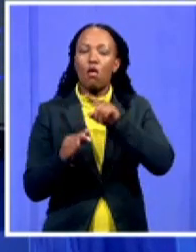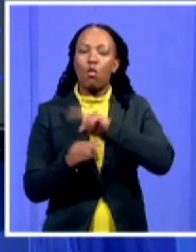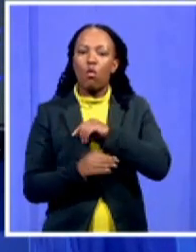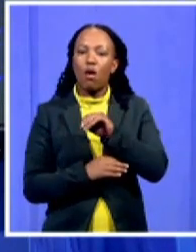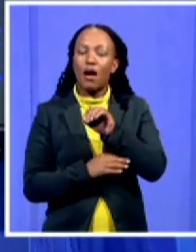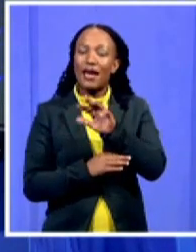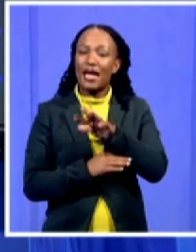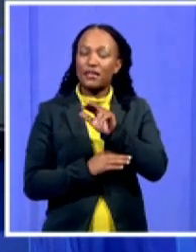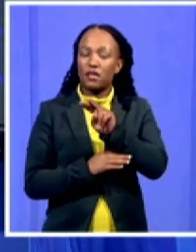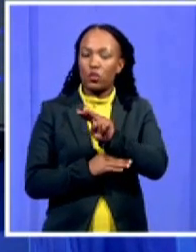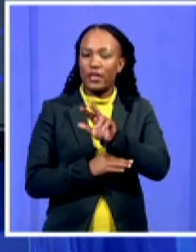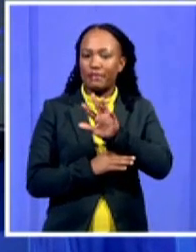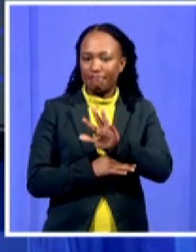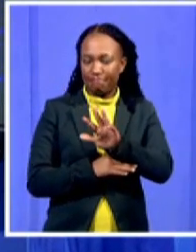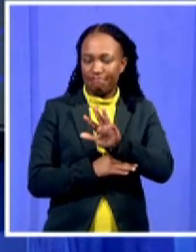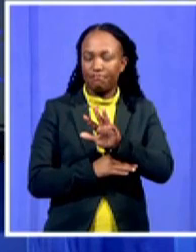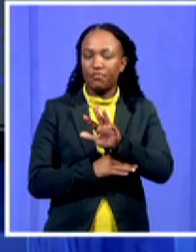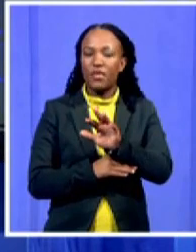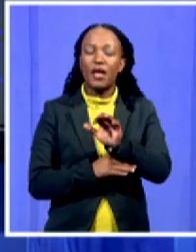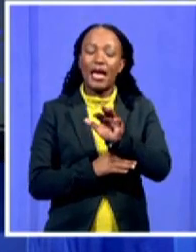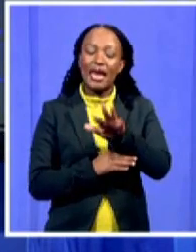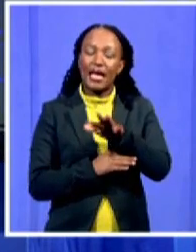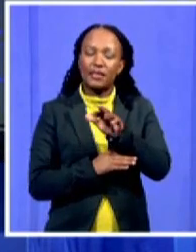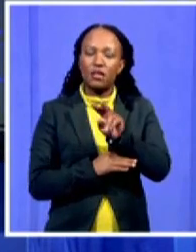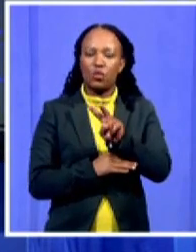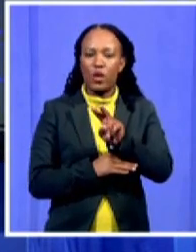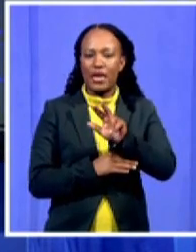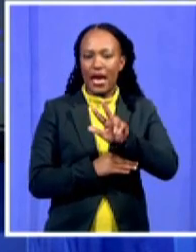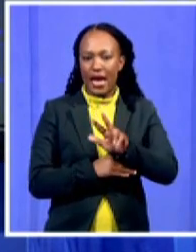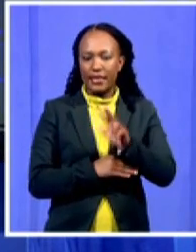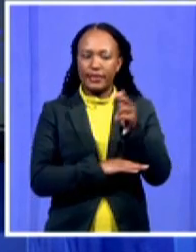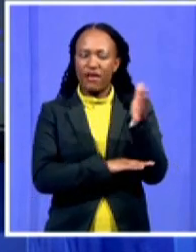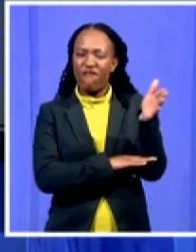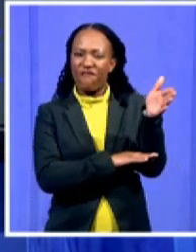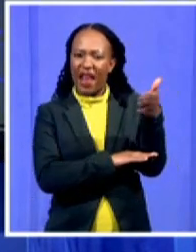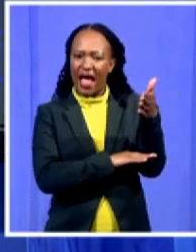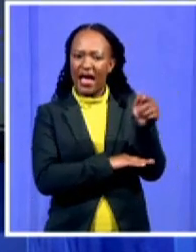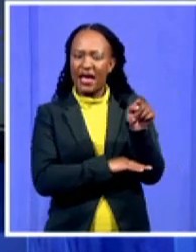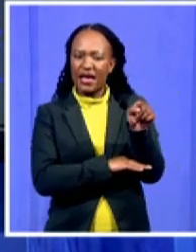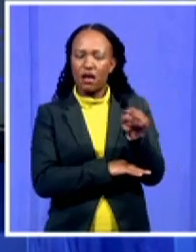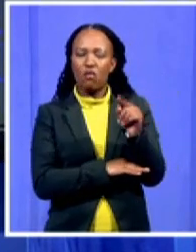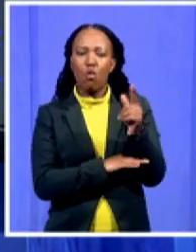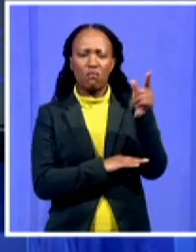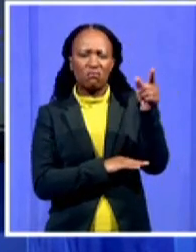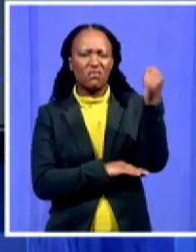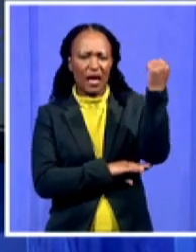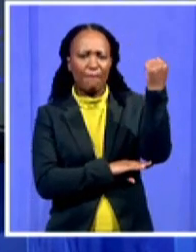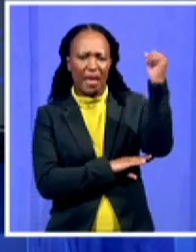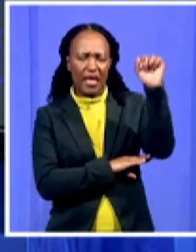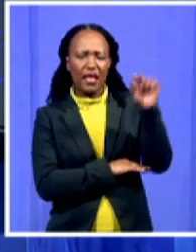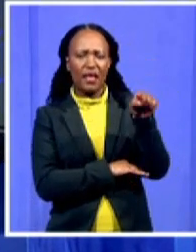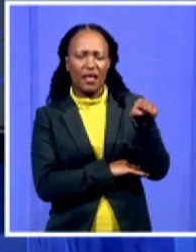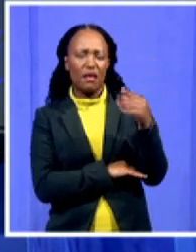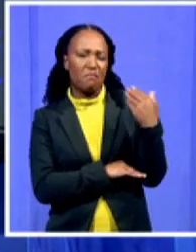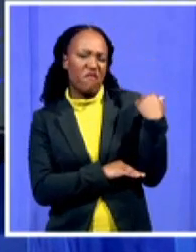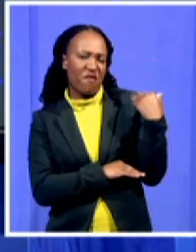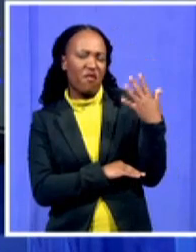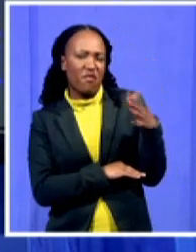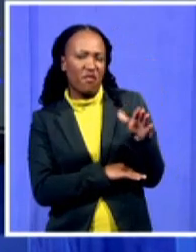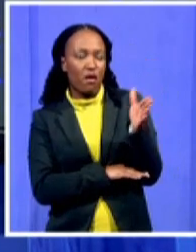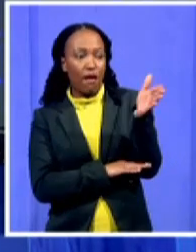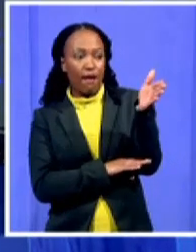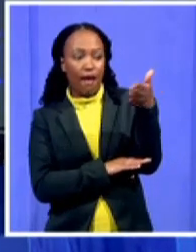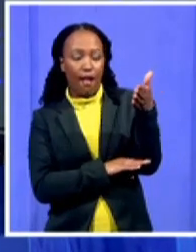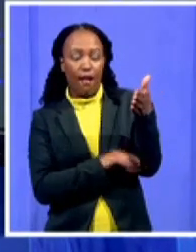1928 apartheid flag. AfriForum is appealing against the Equality Court order that ruled that gratuitous display of the